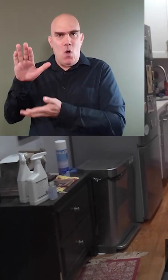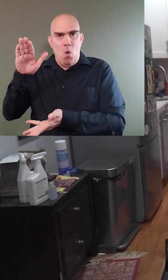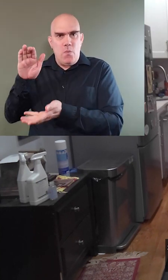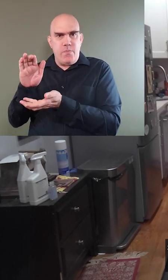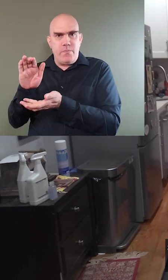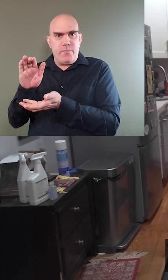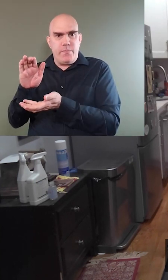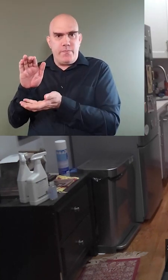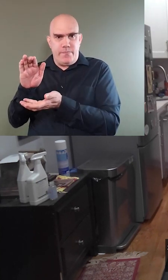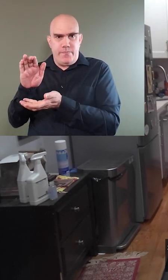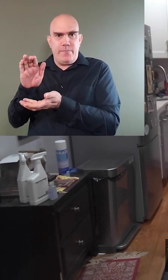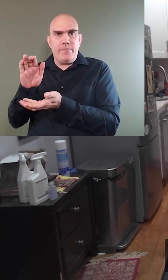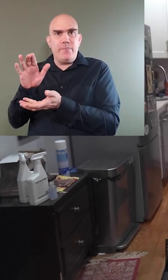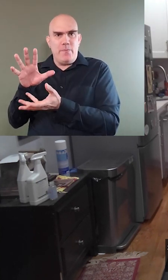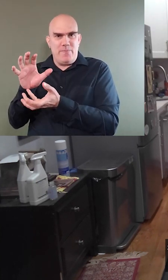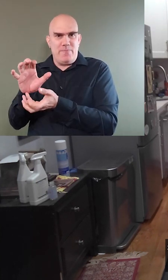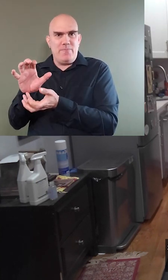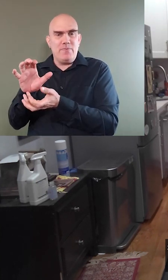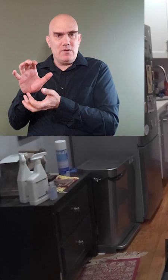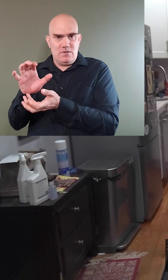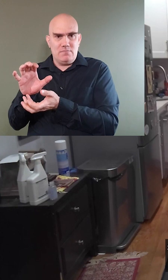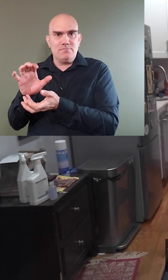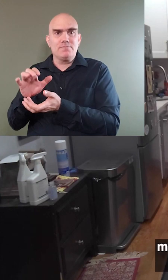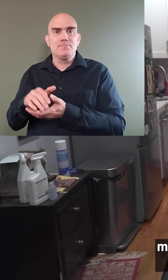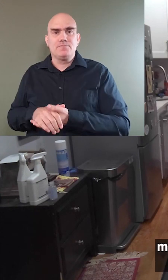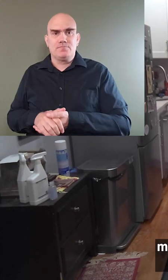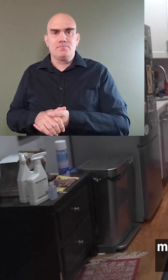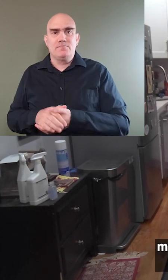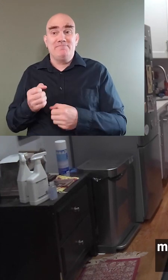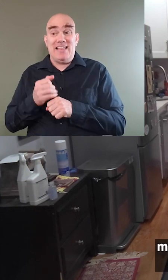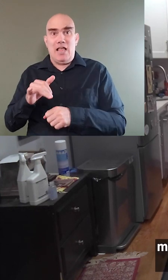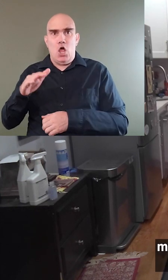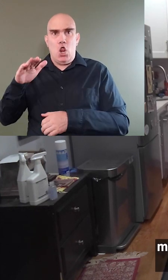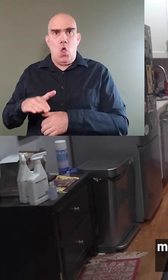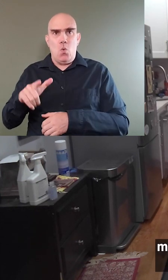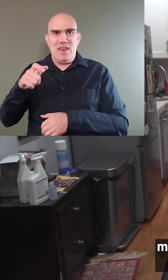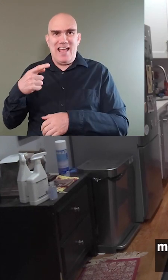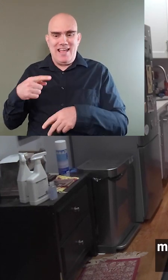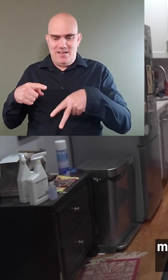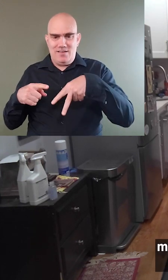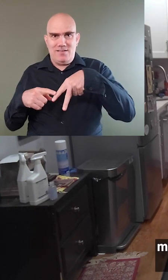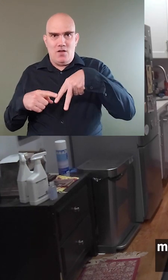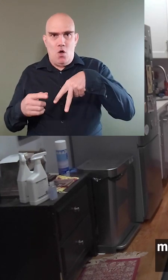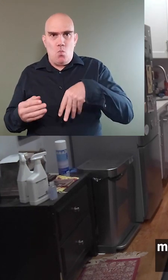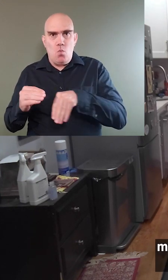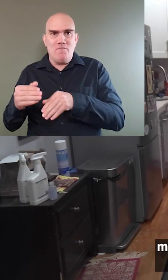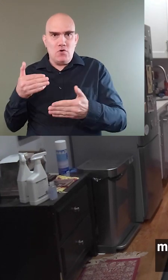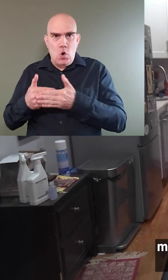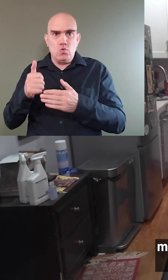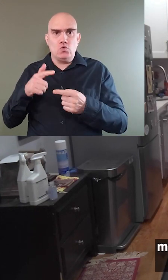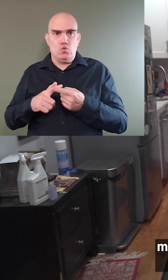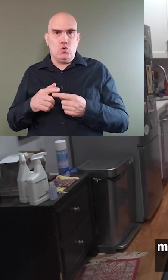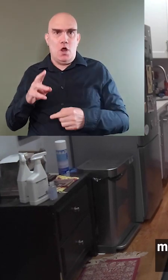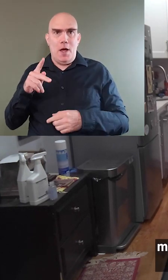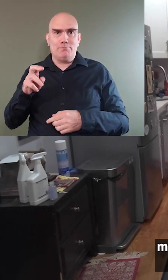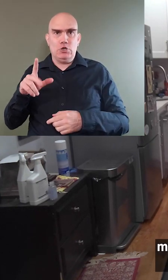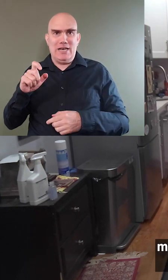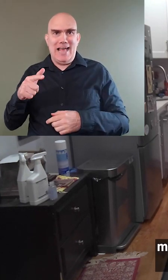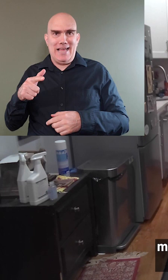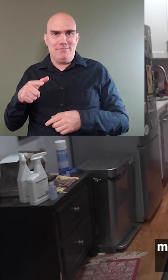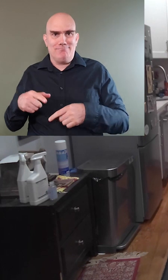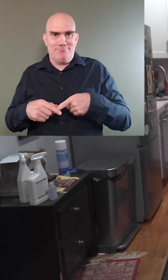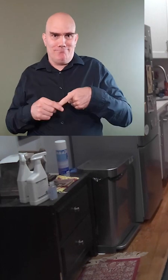contracting, acting on the bone, making that lower leg move closer to the upper